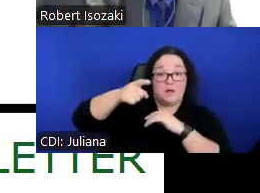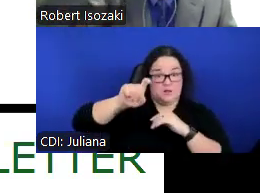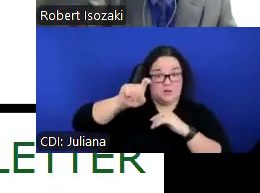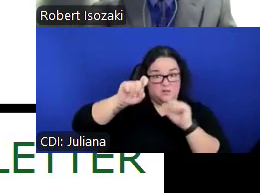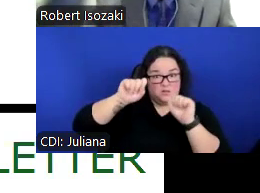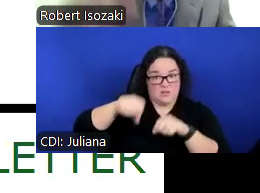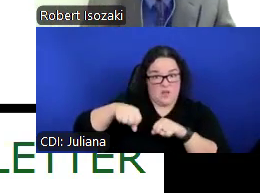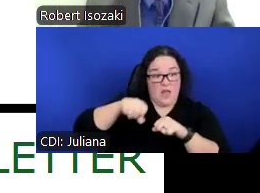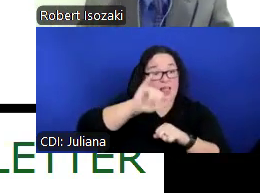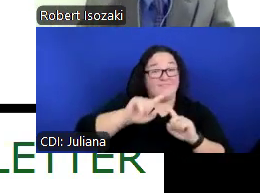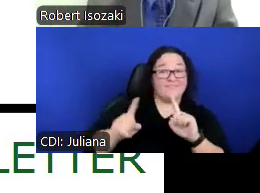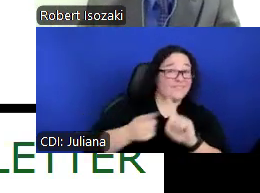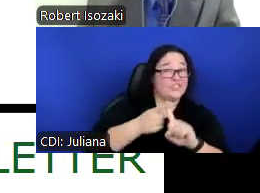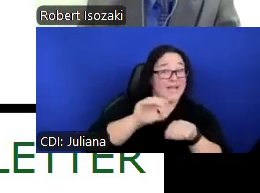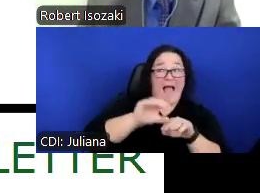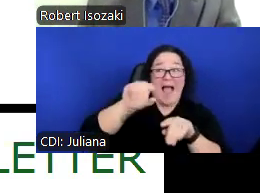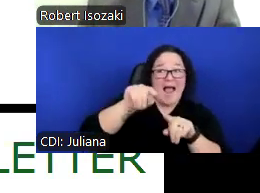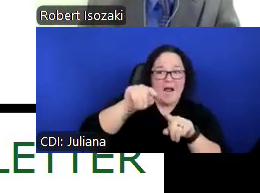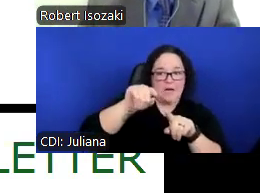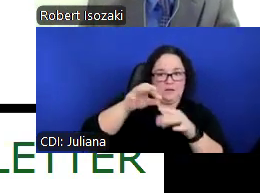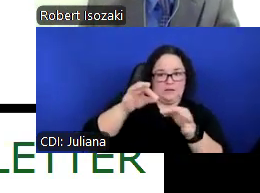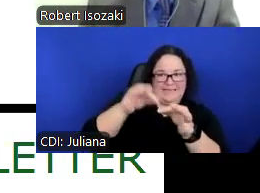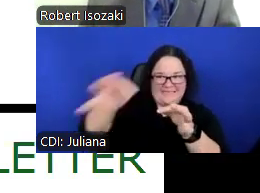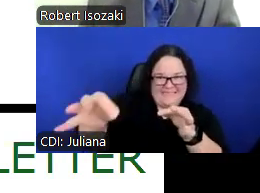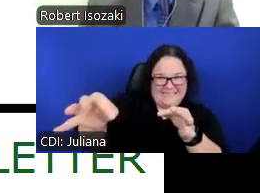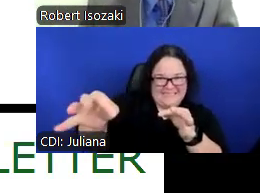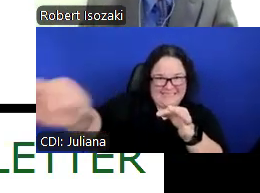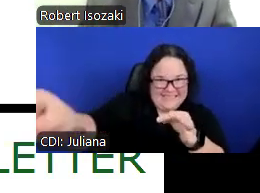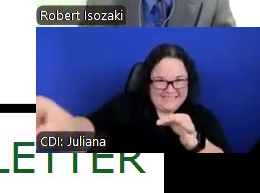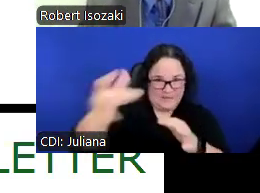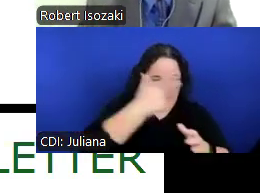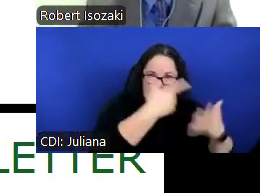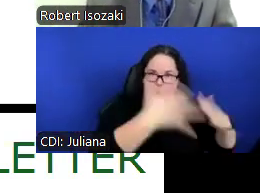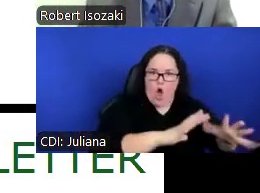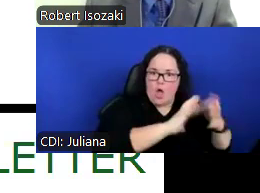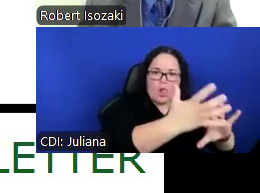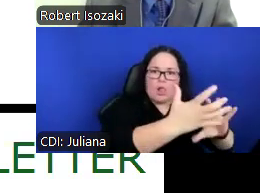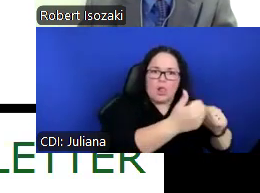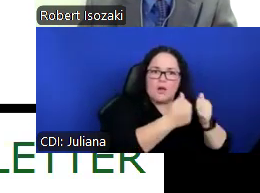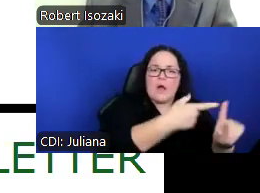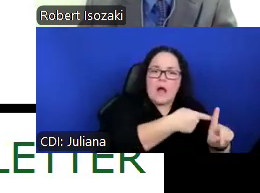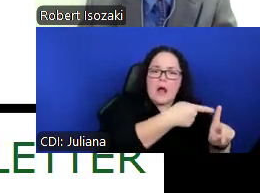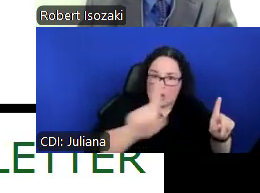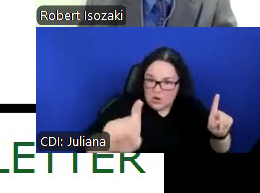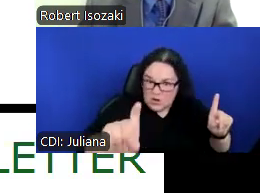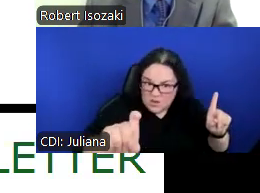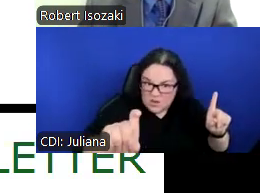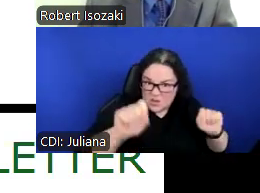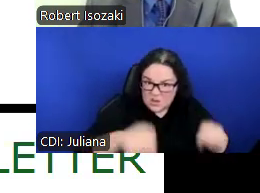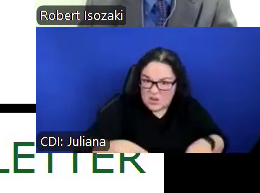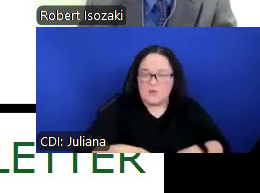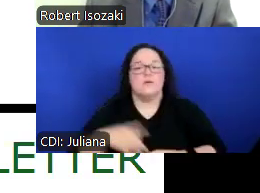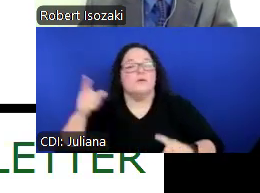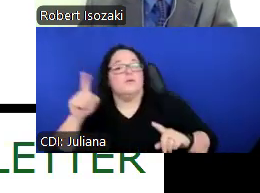as the second? So we posed this question to our friends at the tax collector, and they came up with, unfortunately, the first installment is